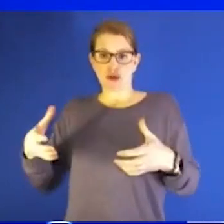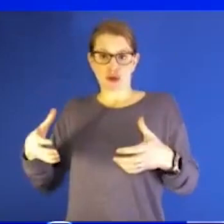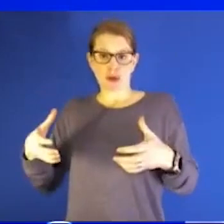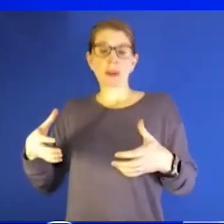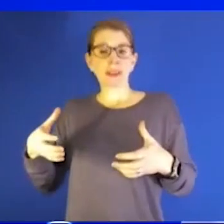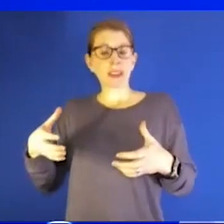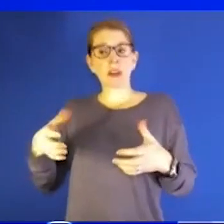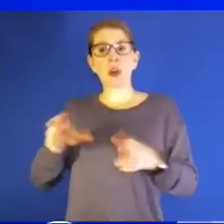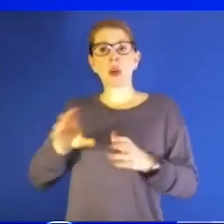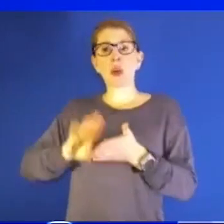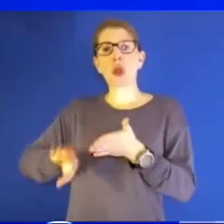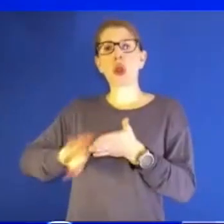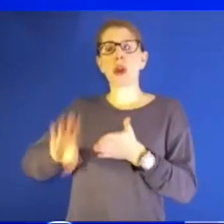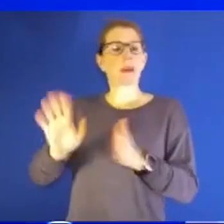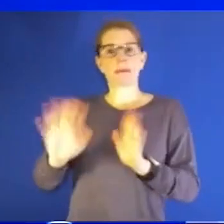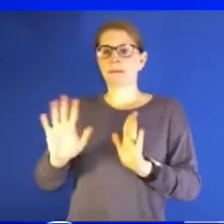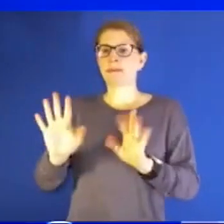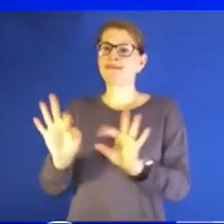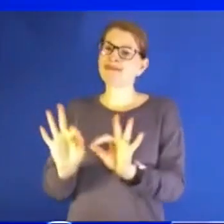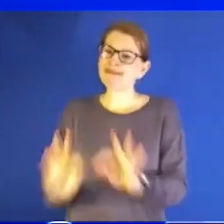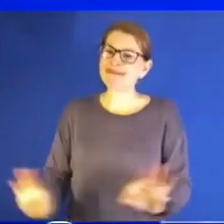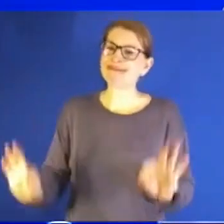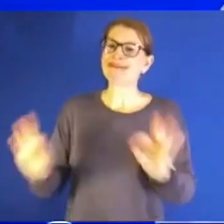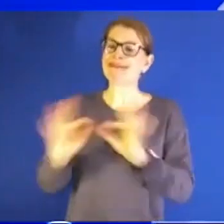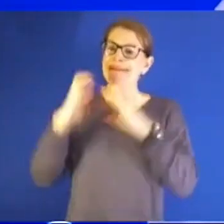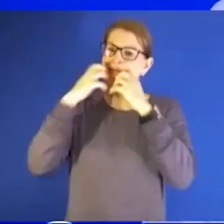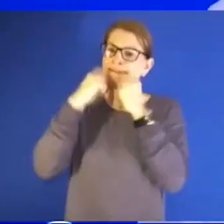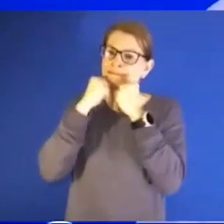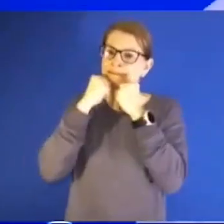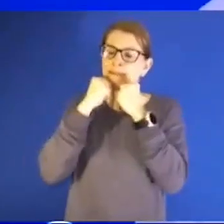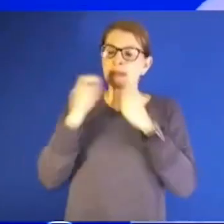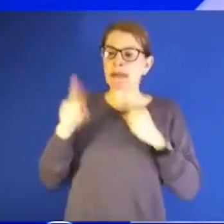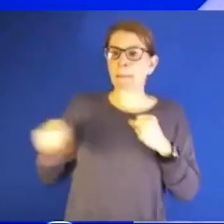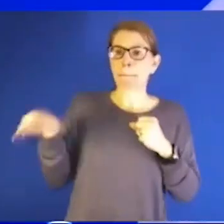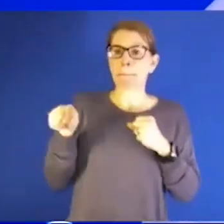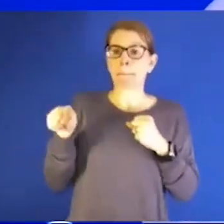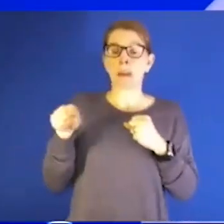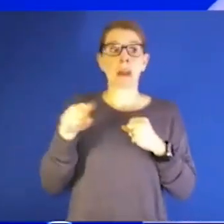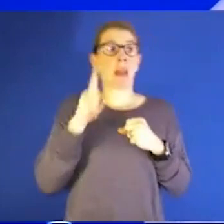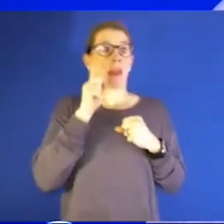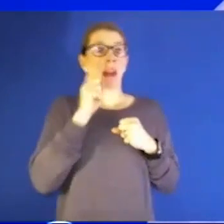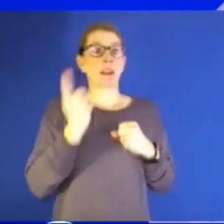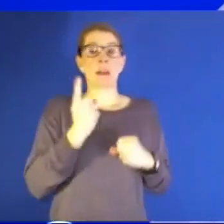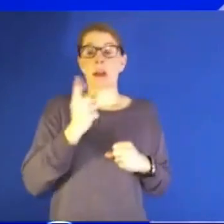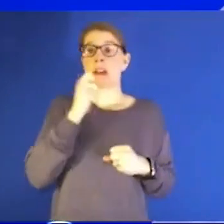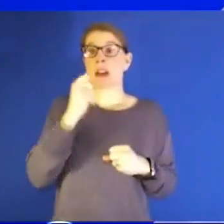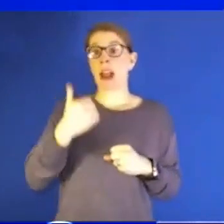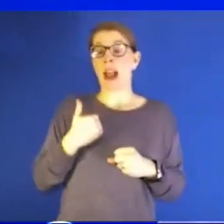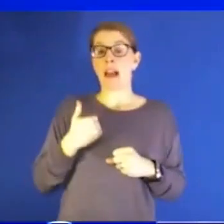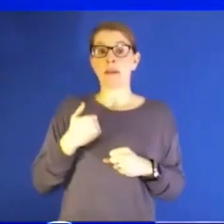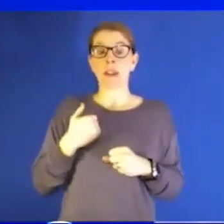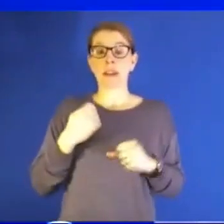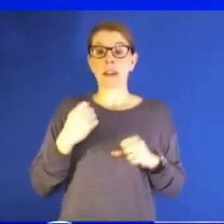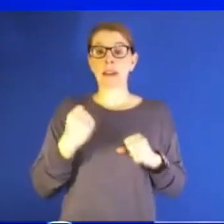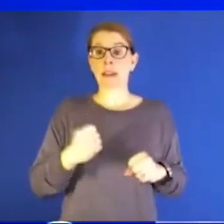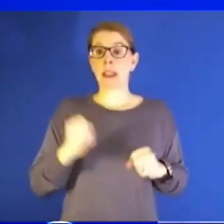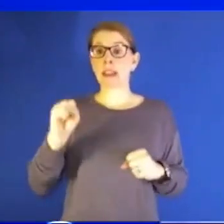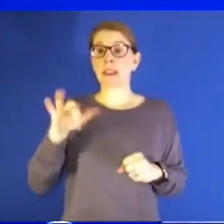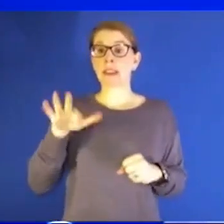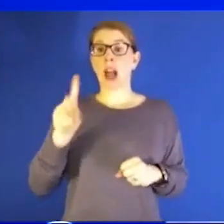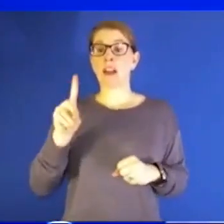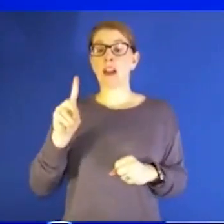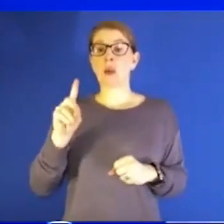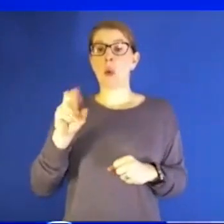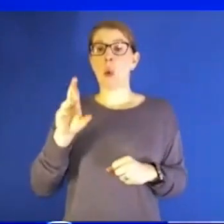are not insignificant, and you may not think that somebody doesn't have a solid organ transplant, so they're not immune suppressed, but they could be